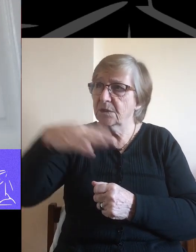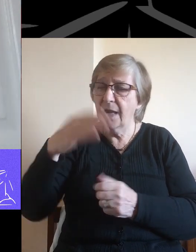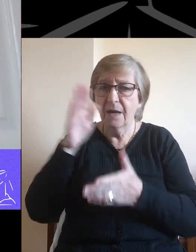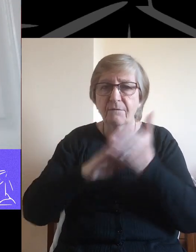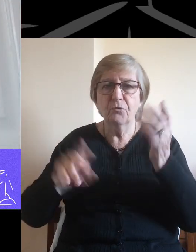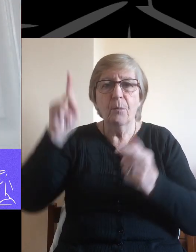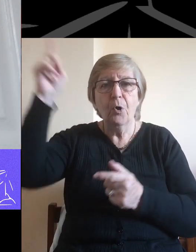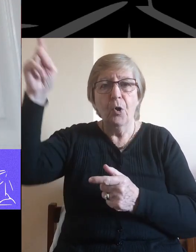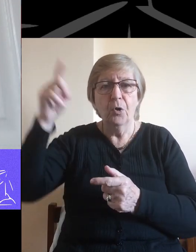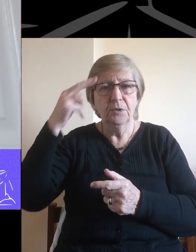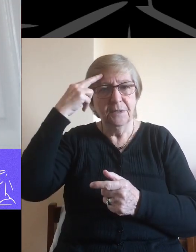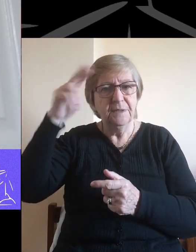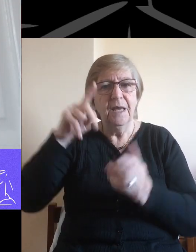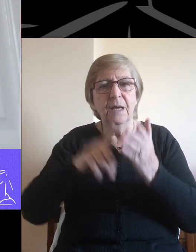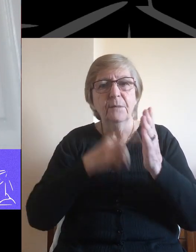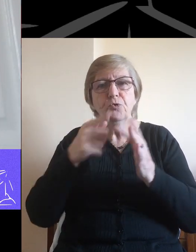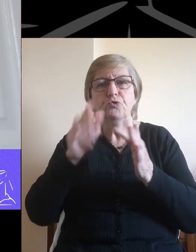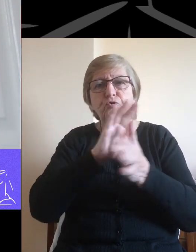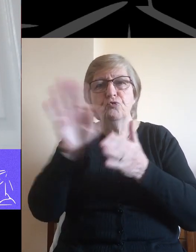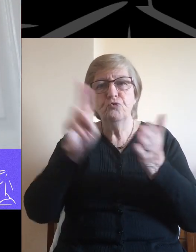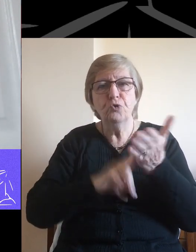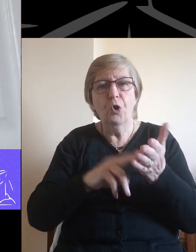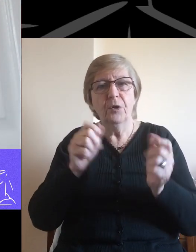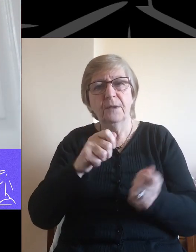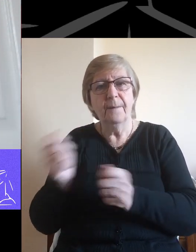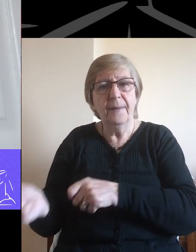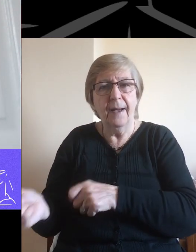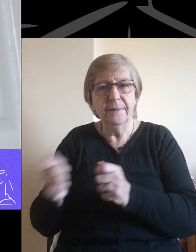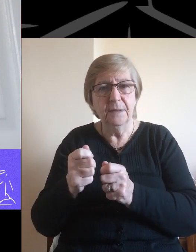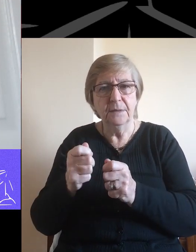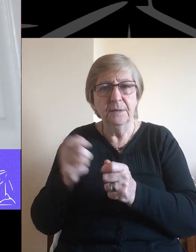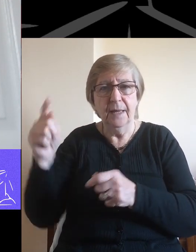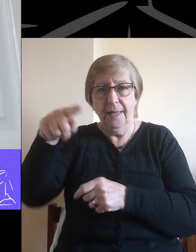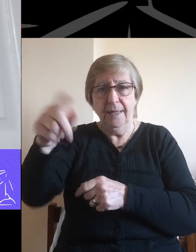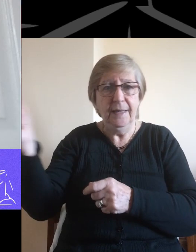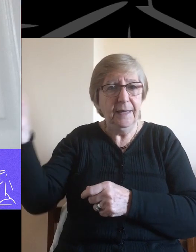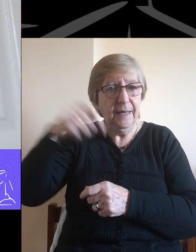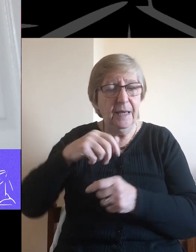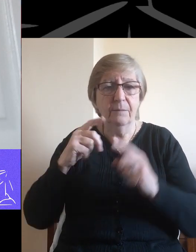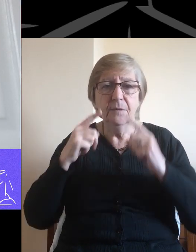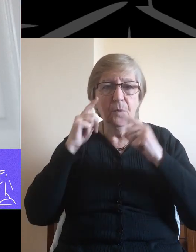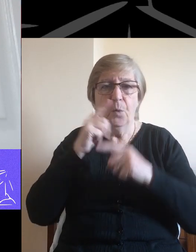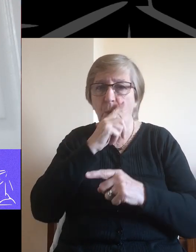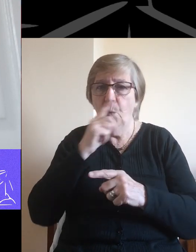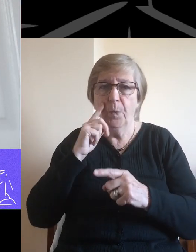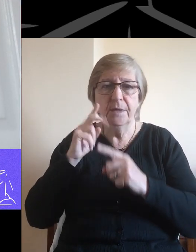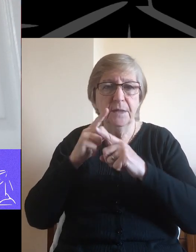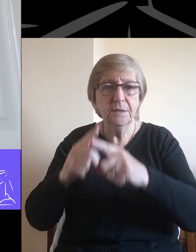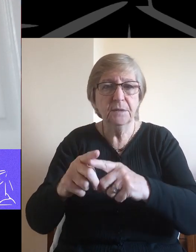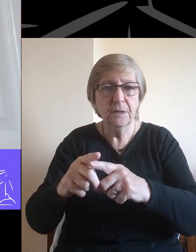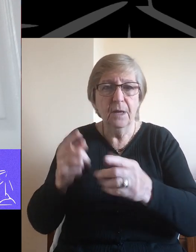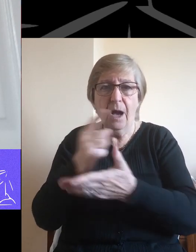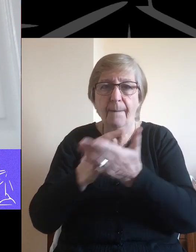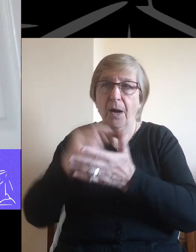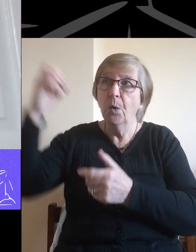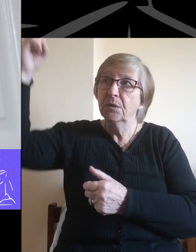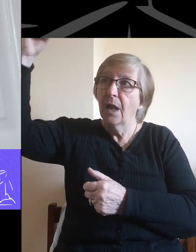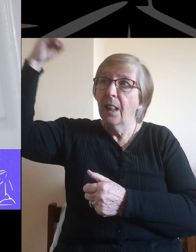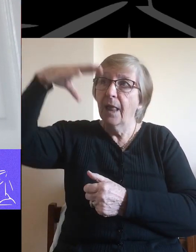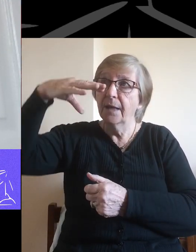There was a man sent from God whose name was John. He came as a witness to testify concerning that